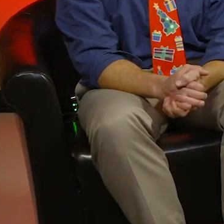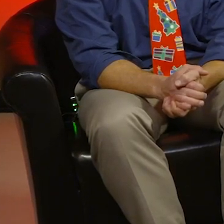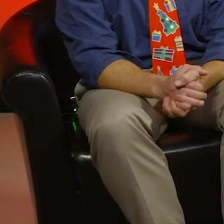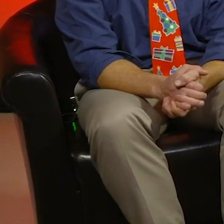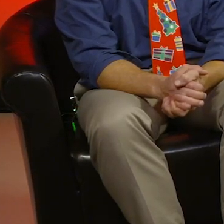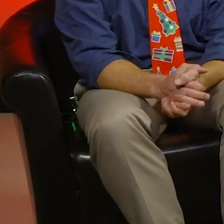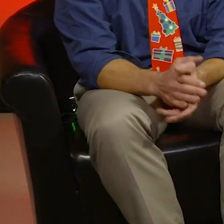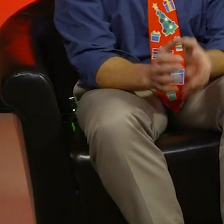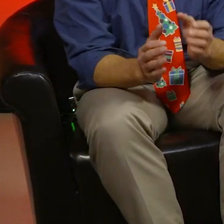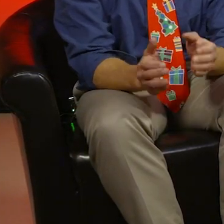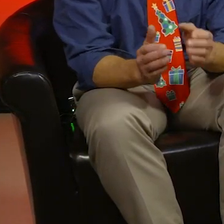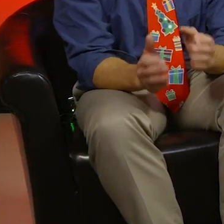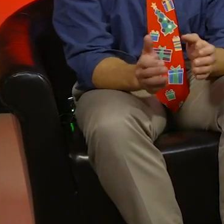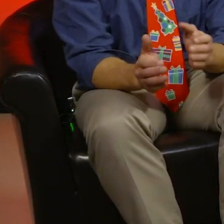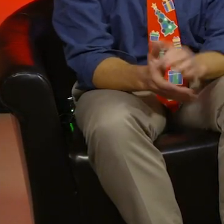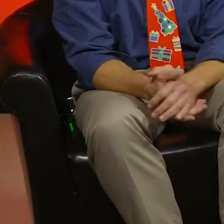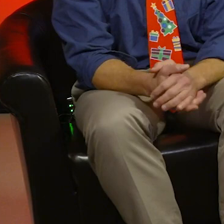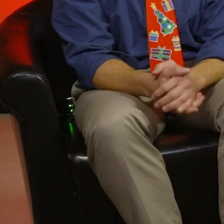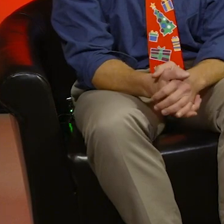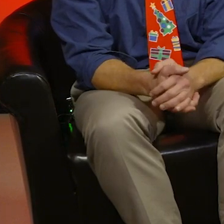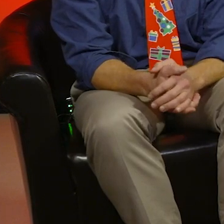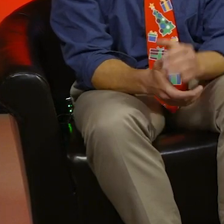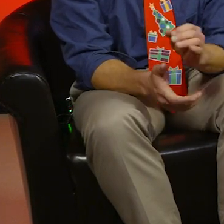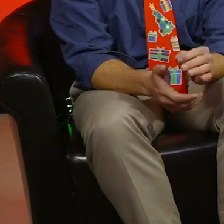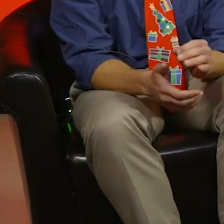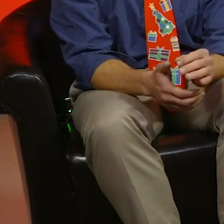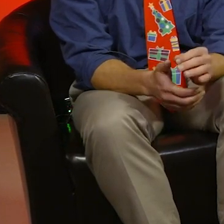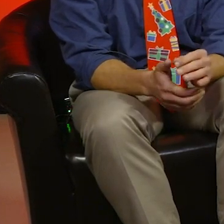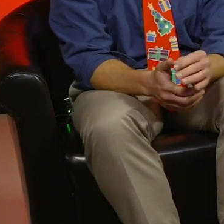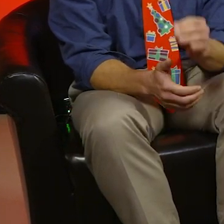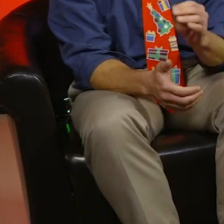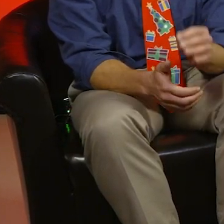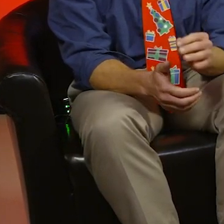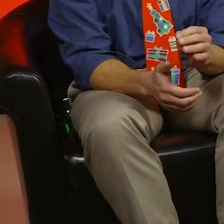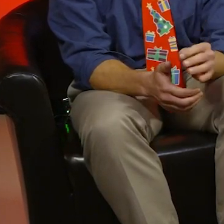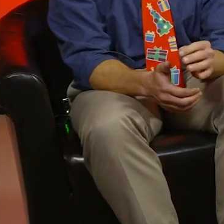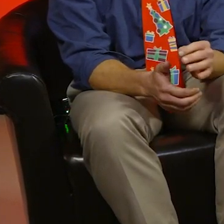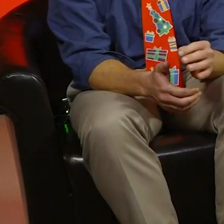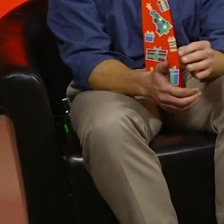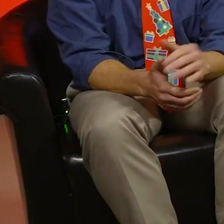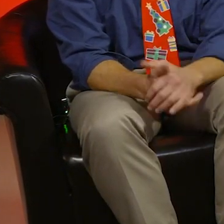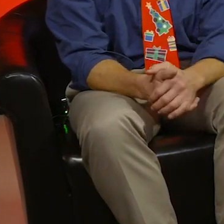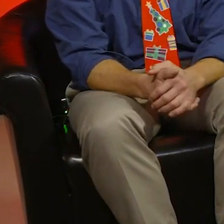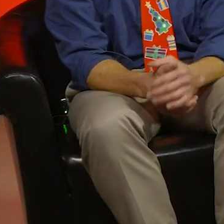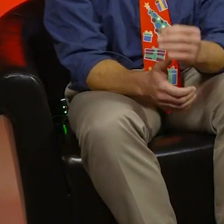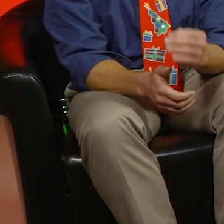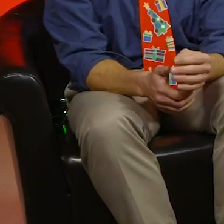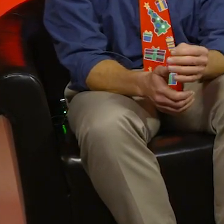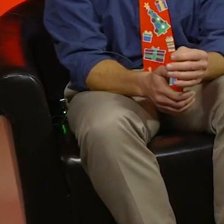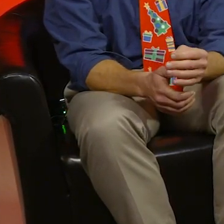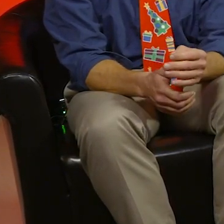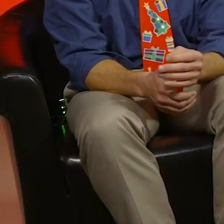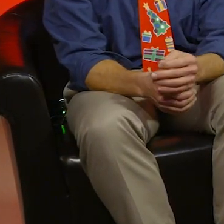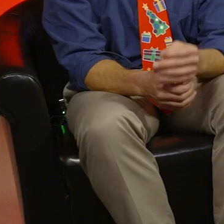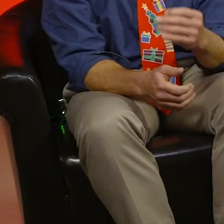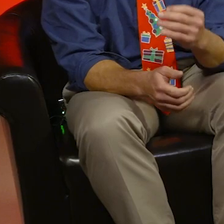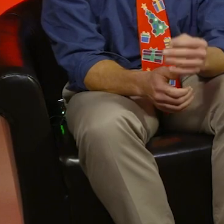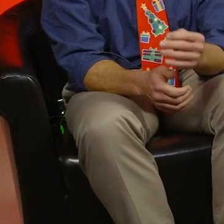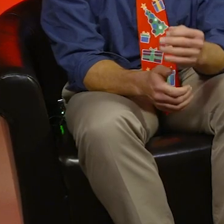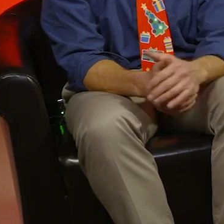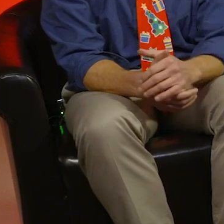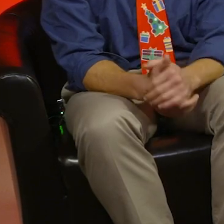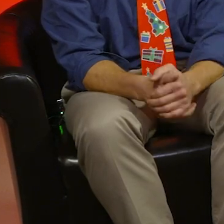it's hard to believe, but it was this high. We had 79 patients with active infection. We had 30 in the ICU